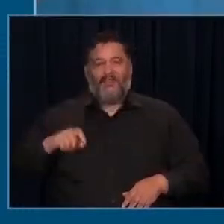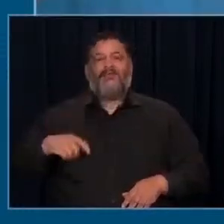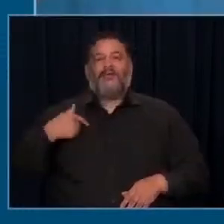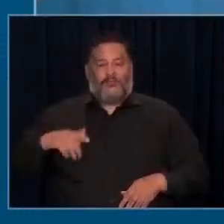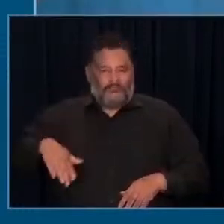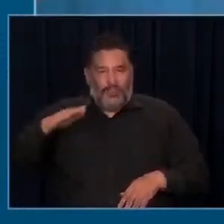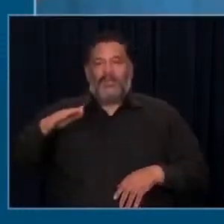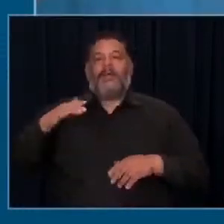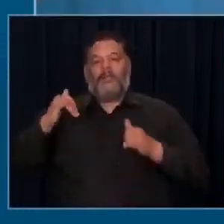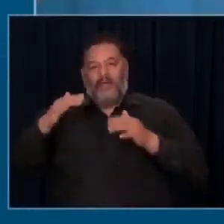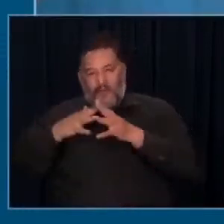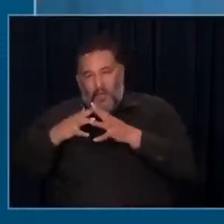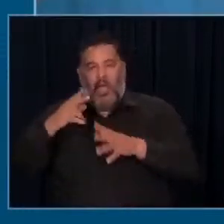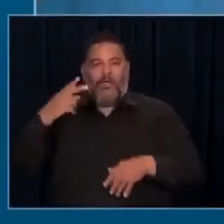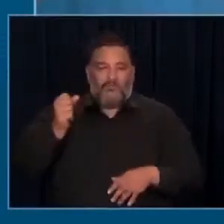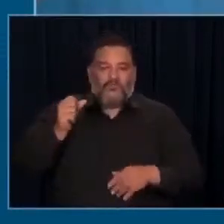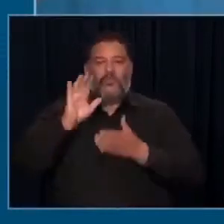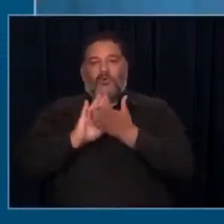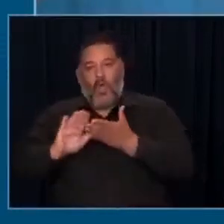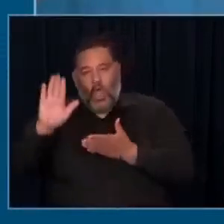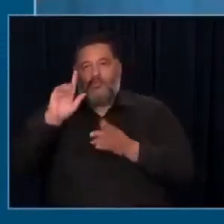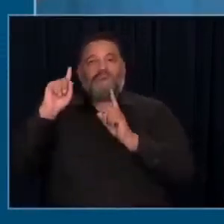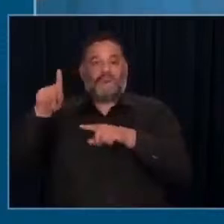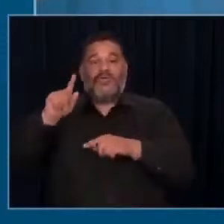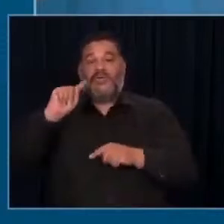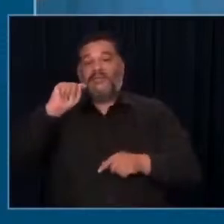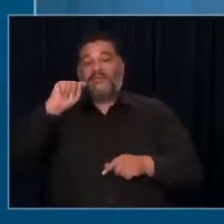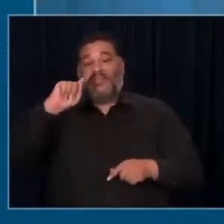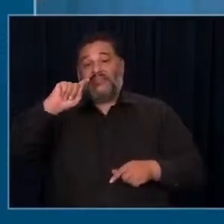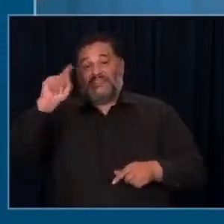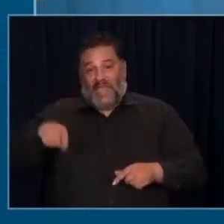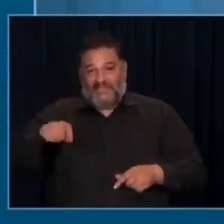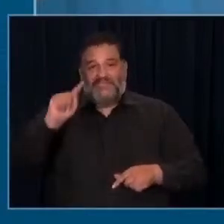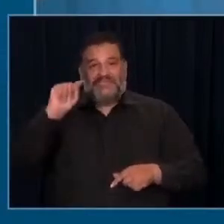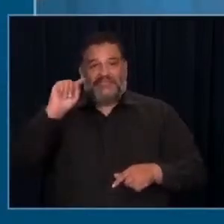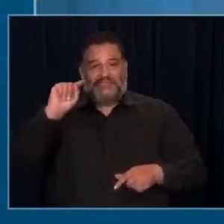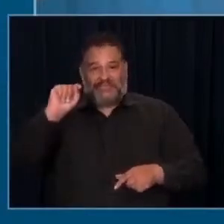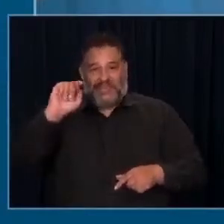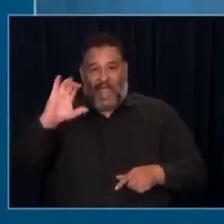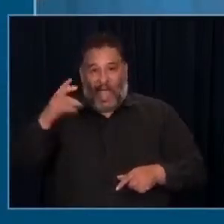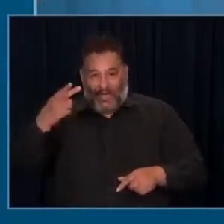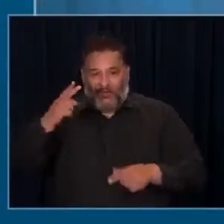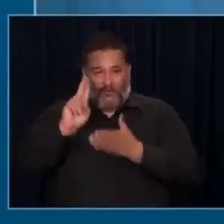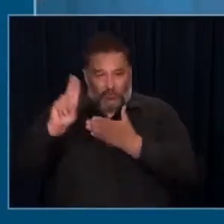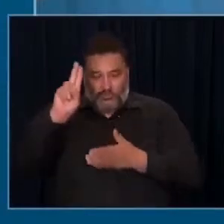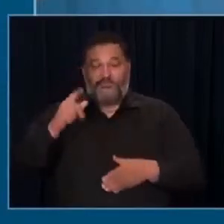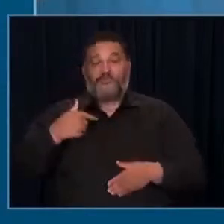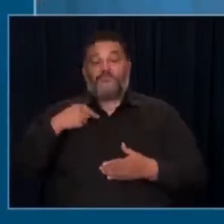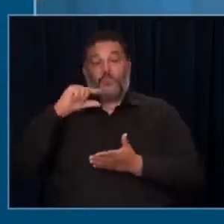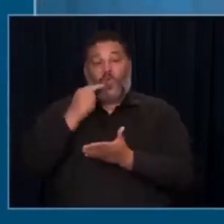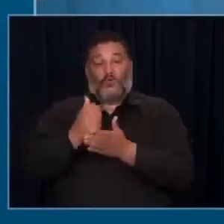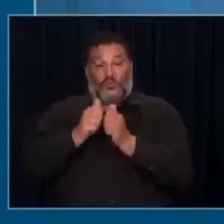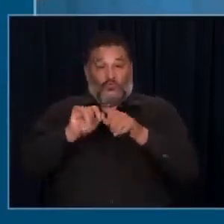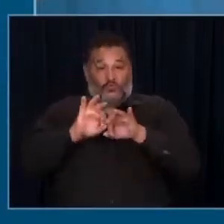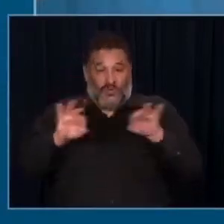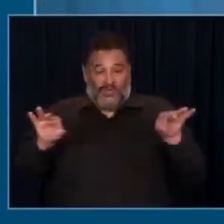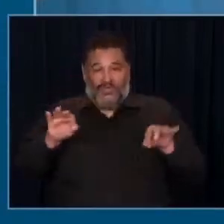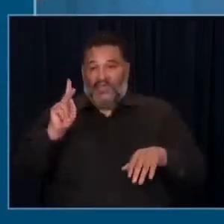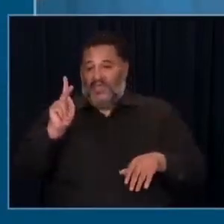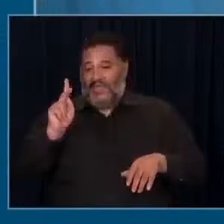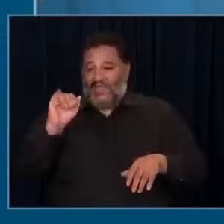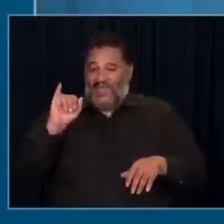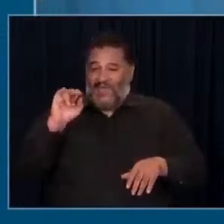as well through high school and college. Went to Texas Tech University. Graduated with a degree in